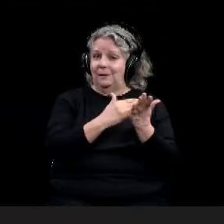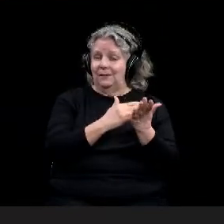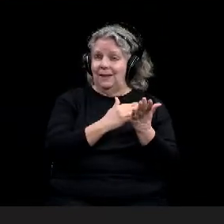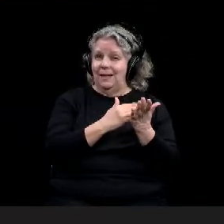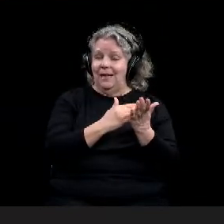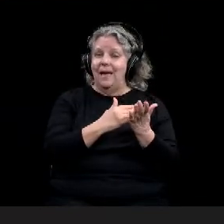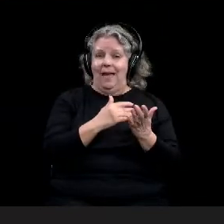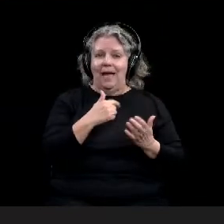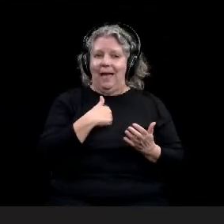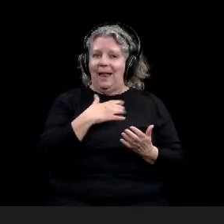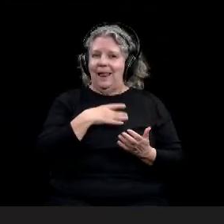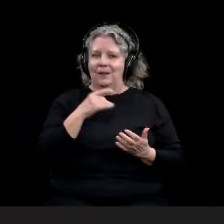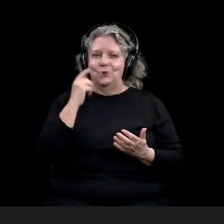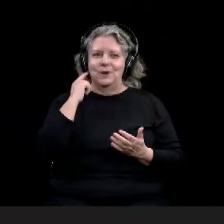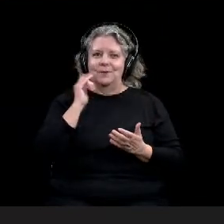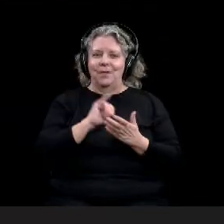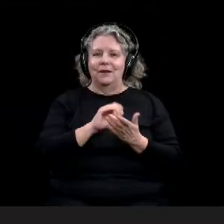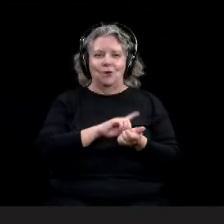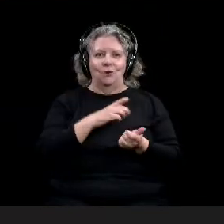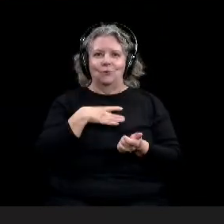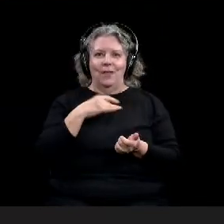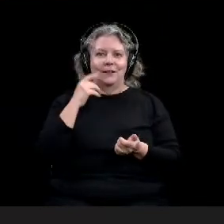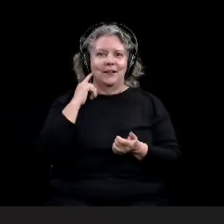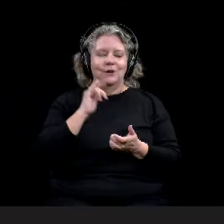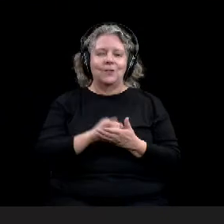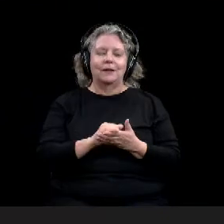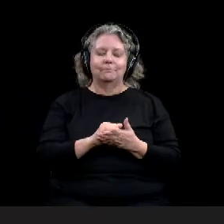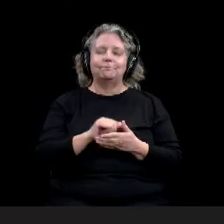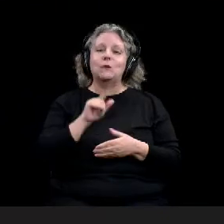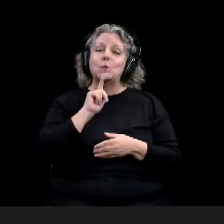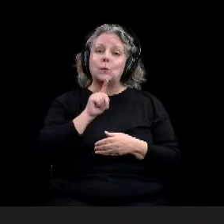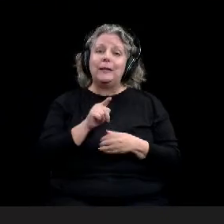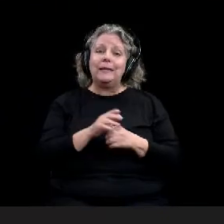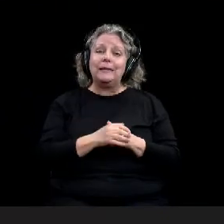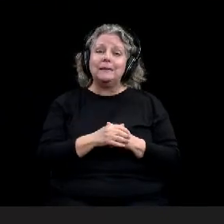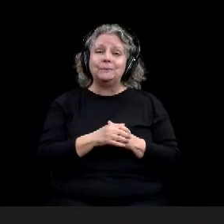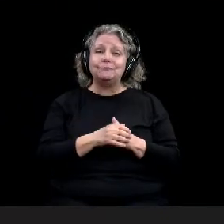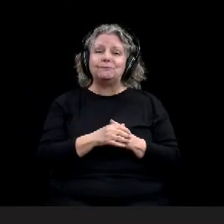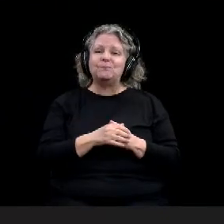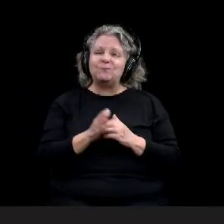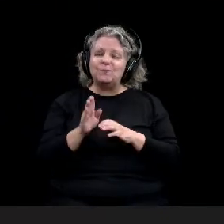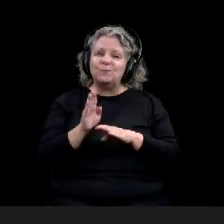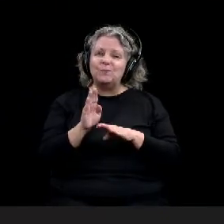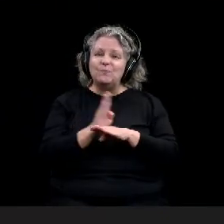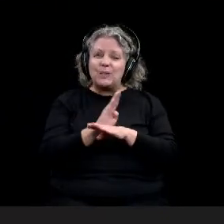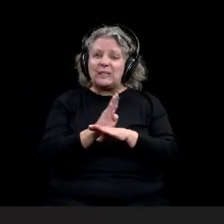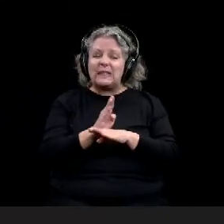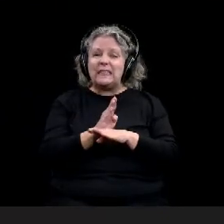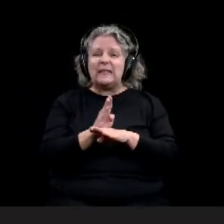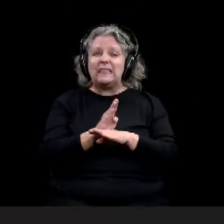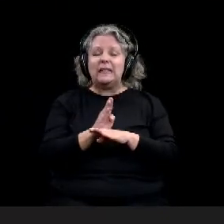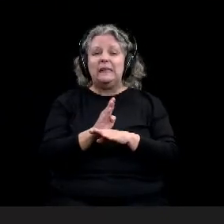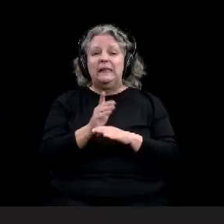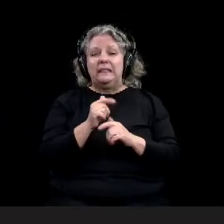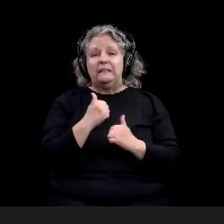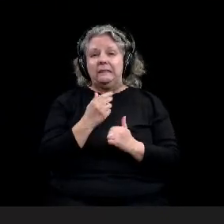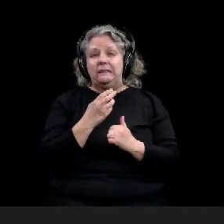it's been pretty busy here over the last several months here in McLennan County. I'm a pulmonary critical care doctor at